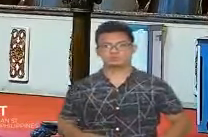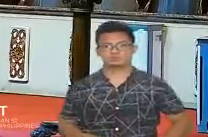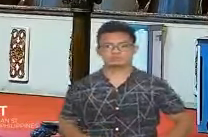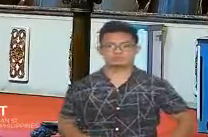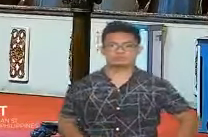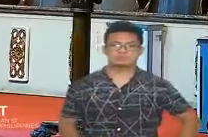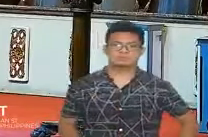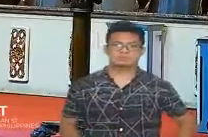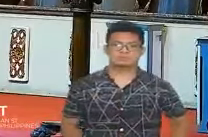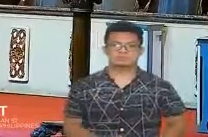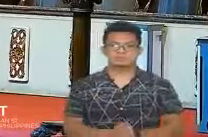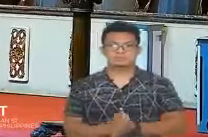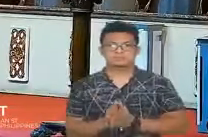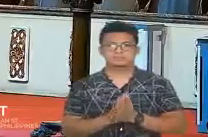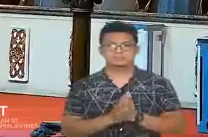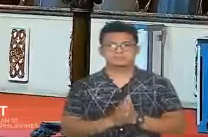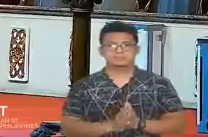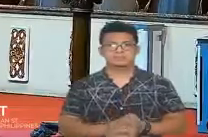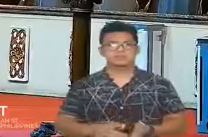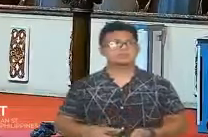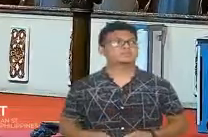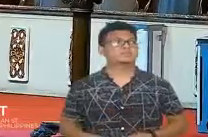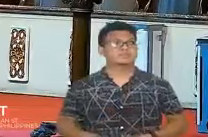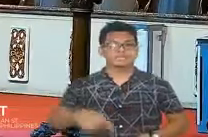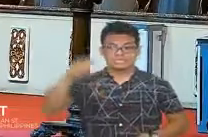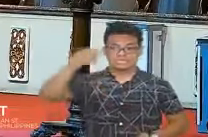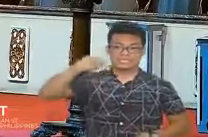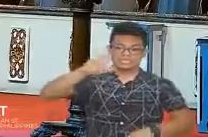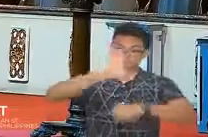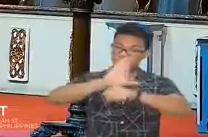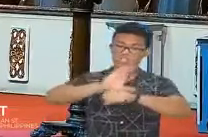Pastor Kent magwali, tumutumo. Ma'am Babit,